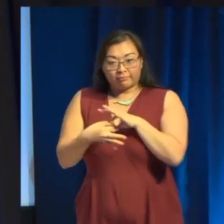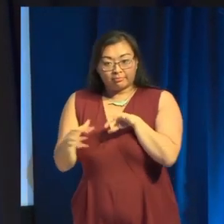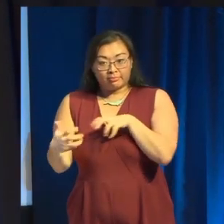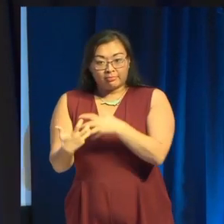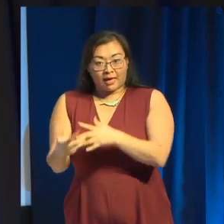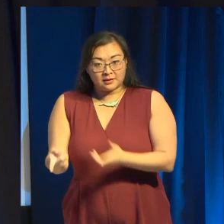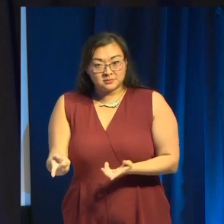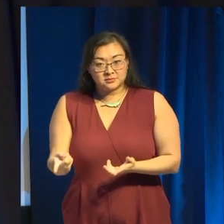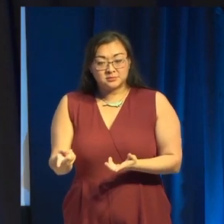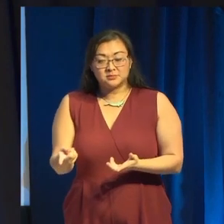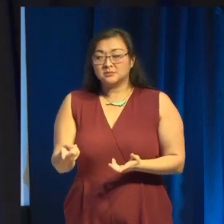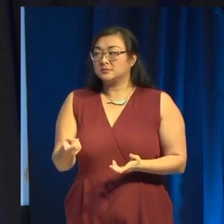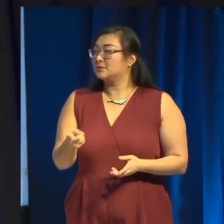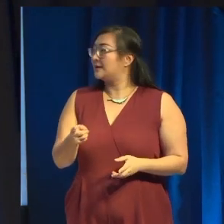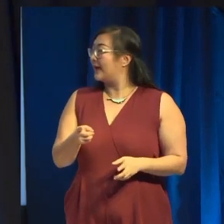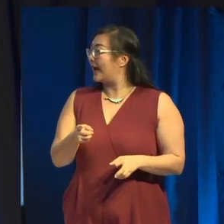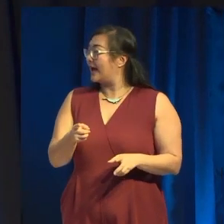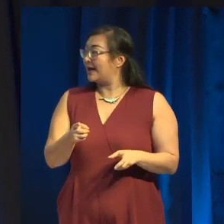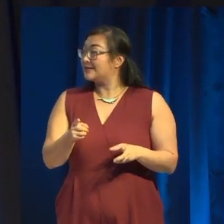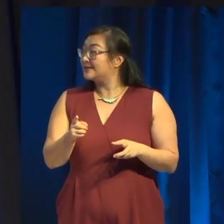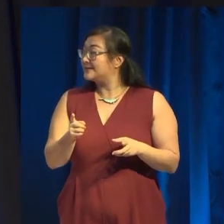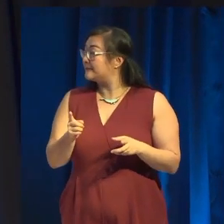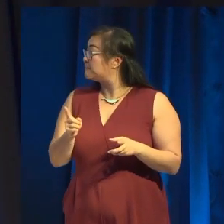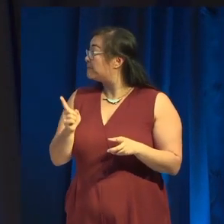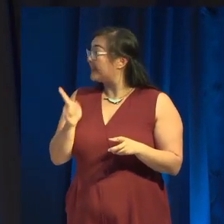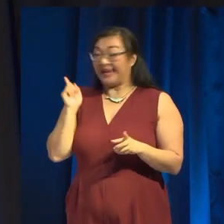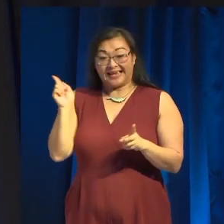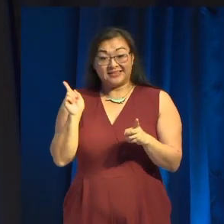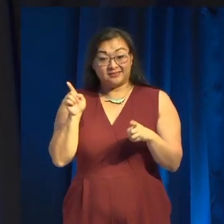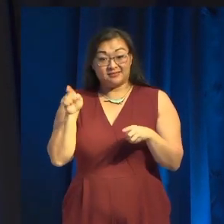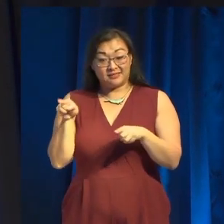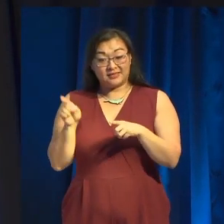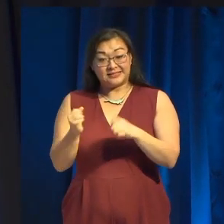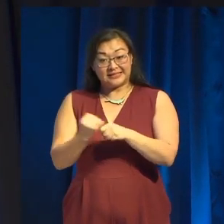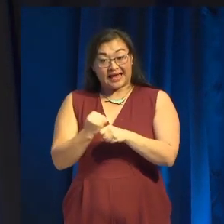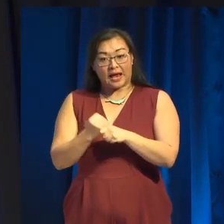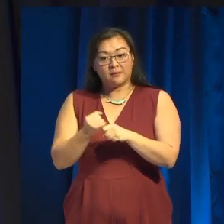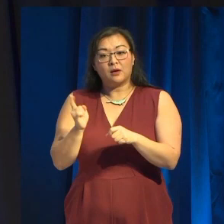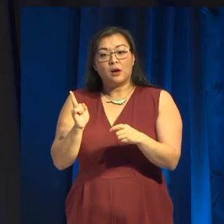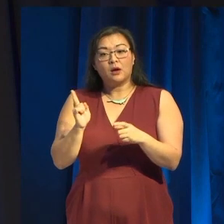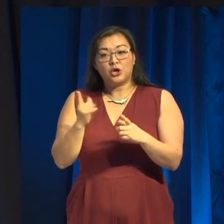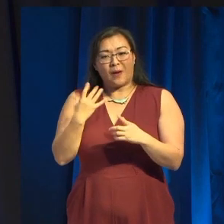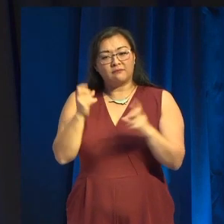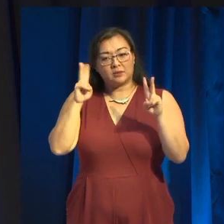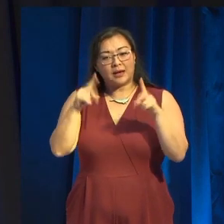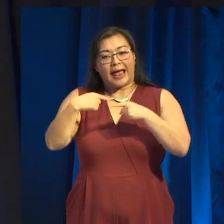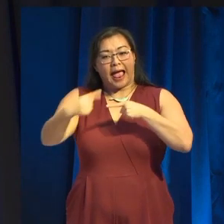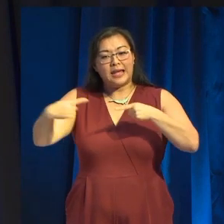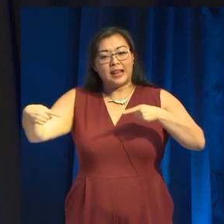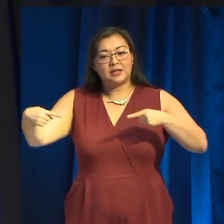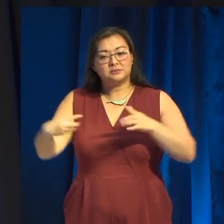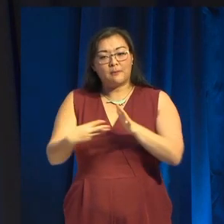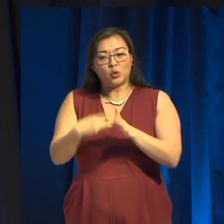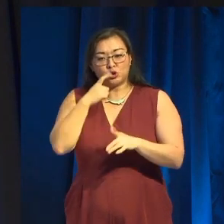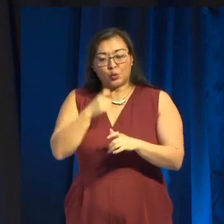is an endless game in this mode. And I personally never once launched it. I don't even know how it looks like. And I think this is one of the